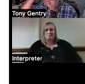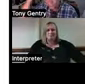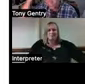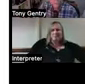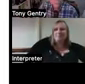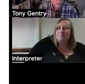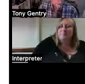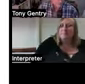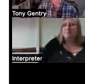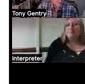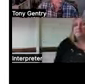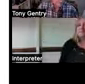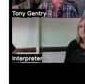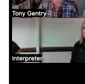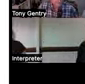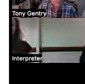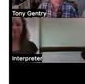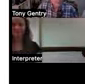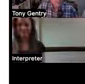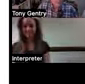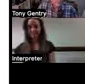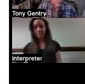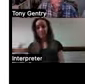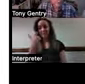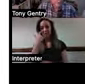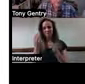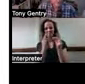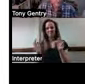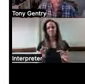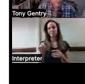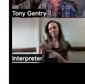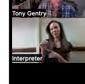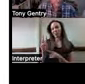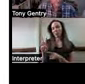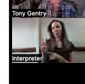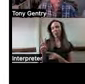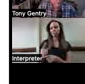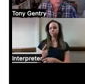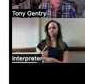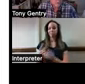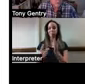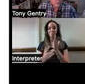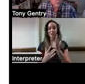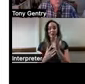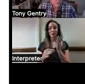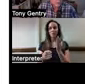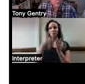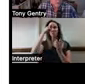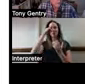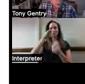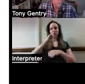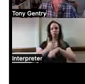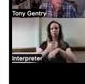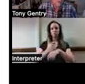So those are some low-tech and mid-tech devices that I typically recommend to people when I'm considering home modifications, and I